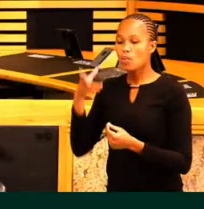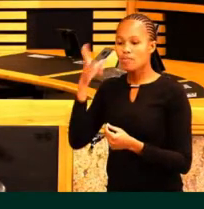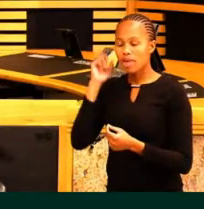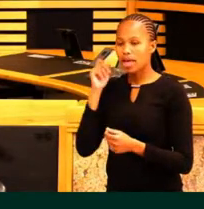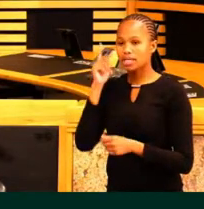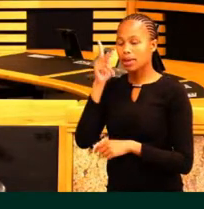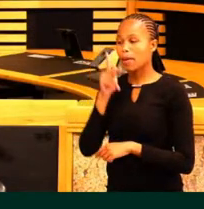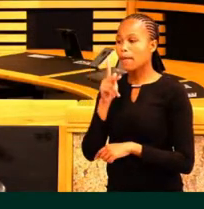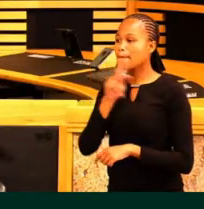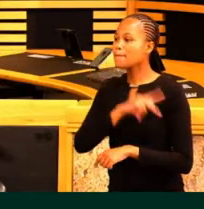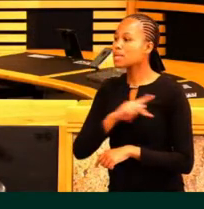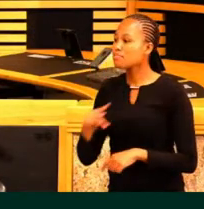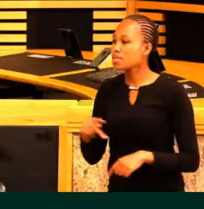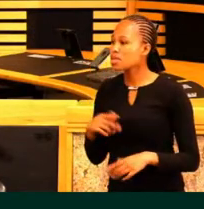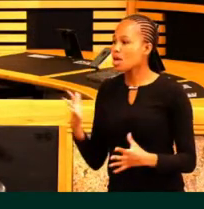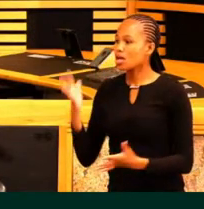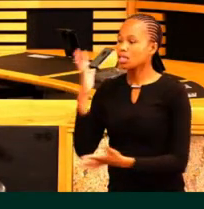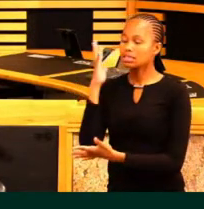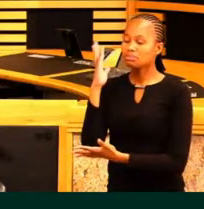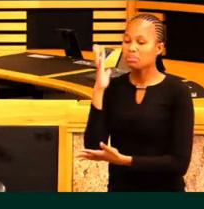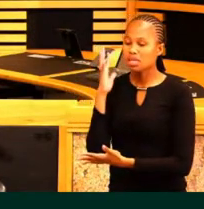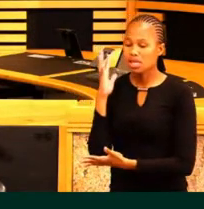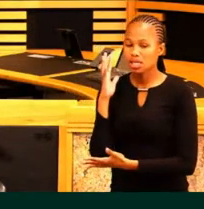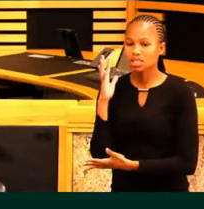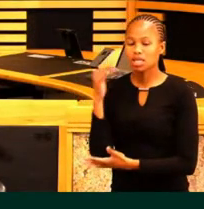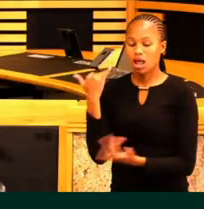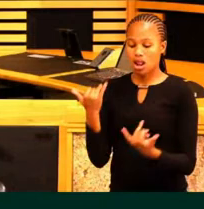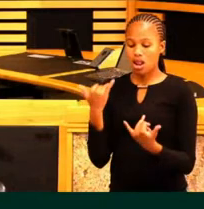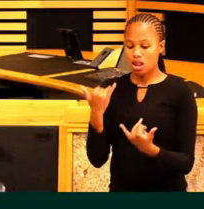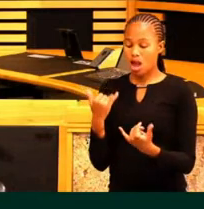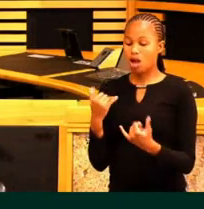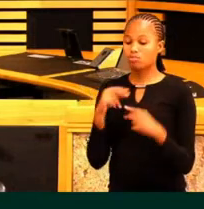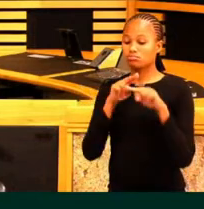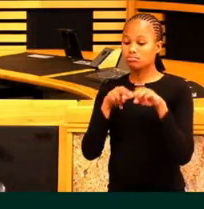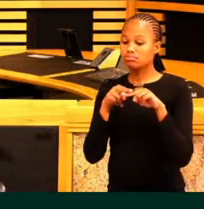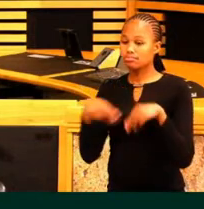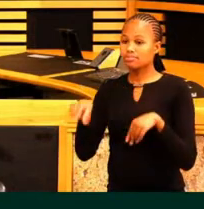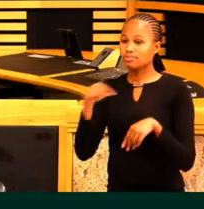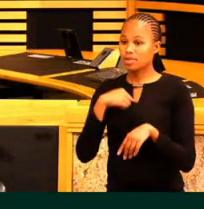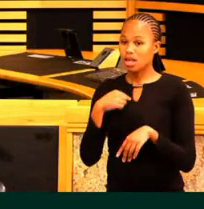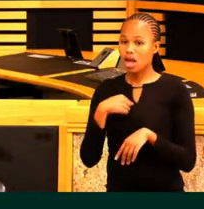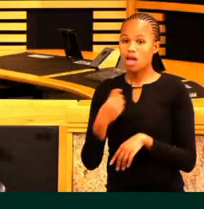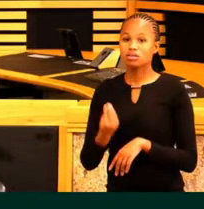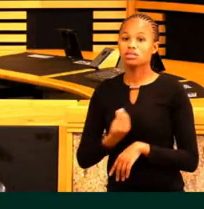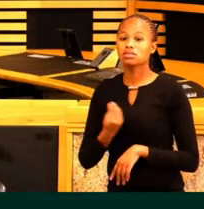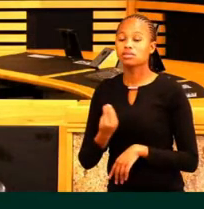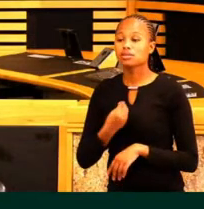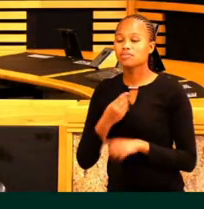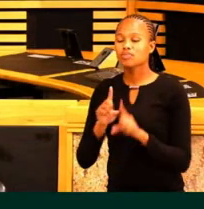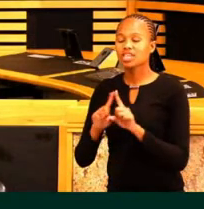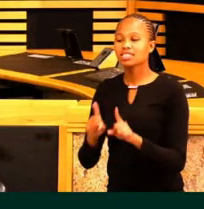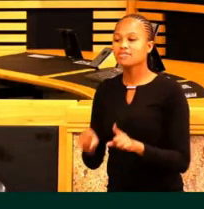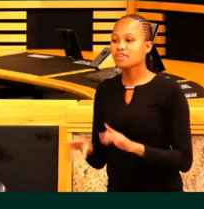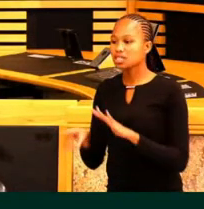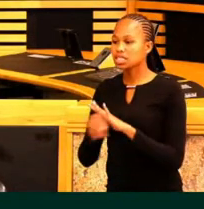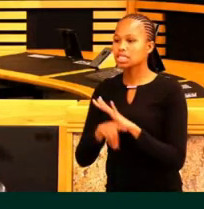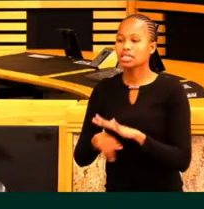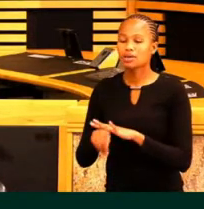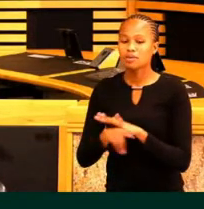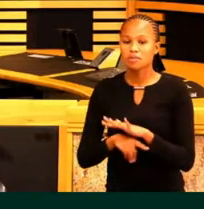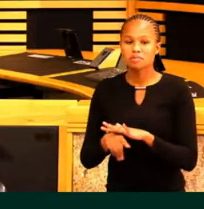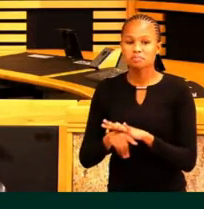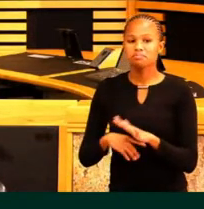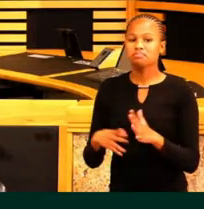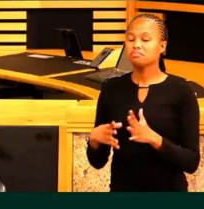we've had the speakers it is up to us as young people from our different districts officials from